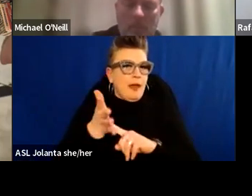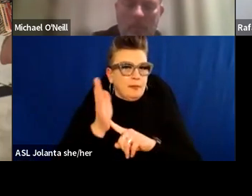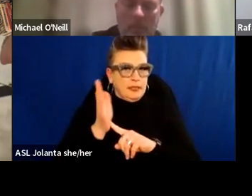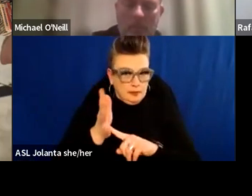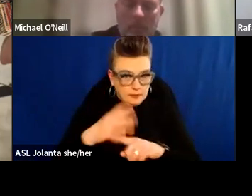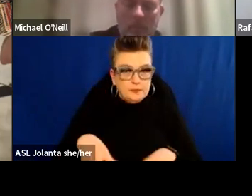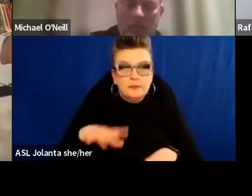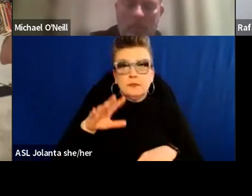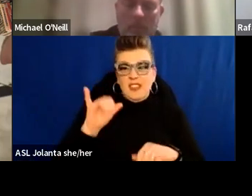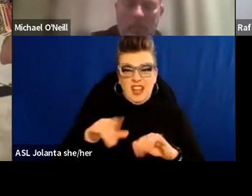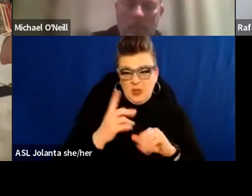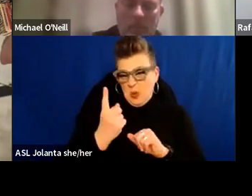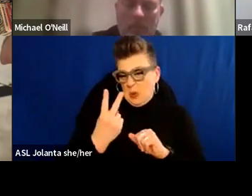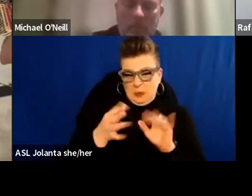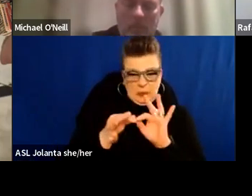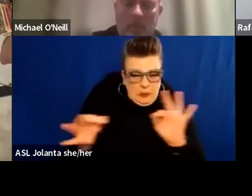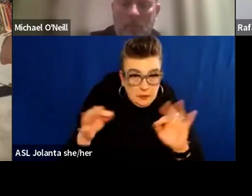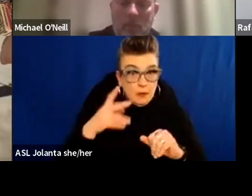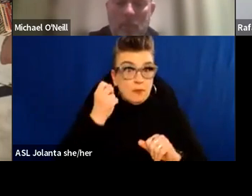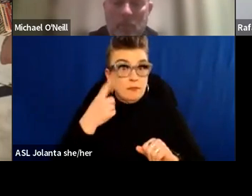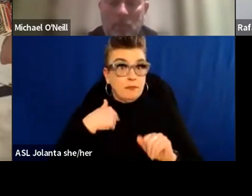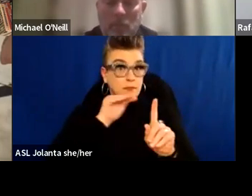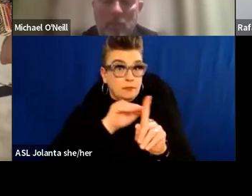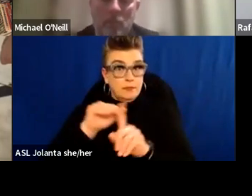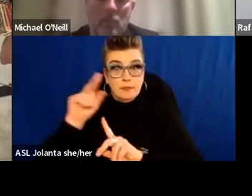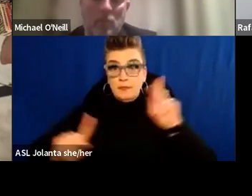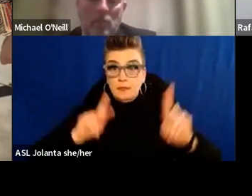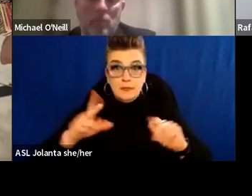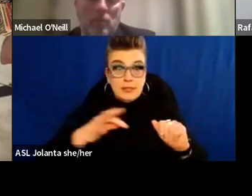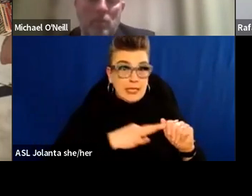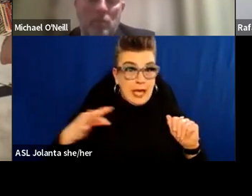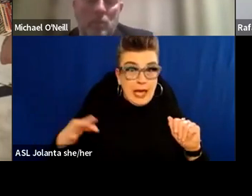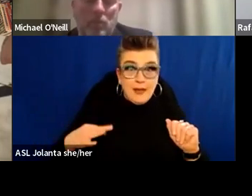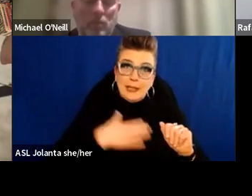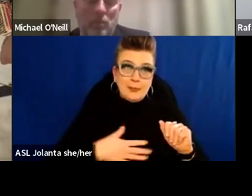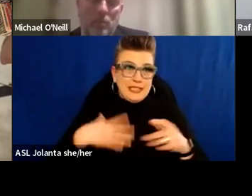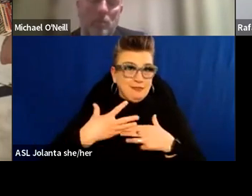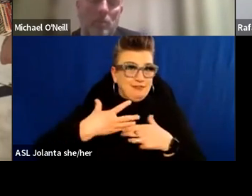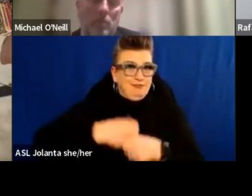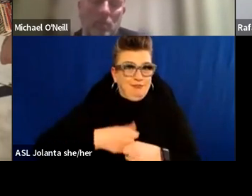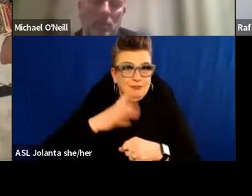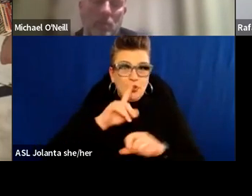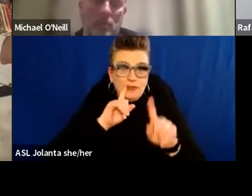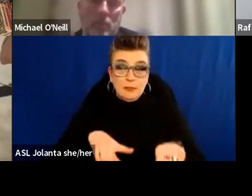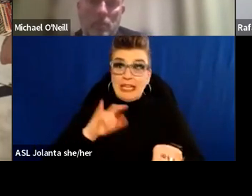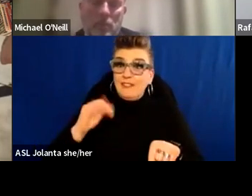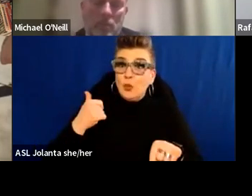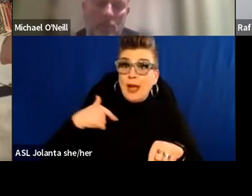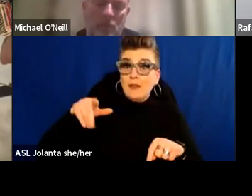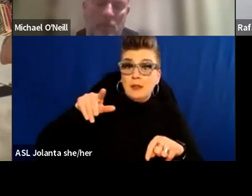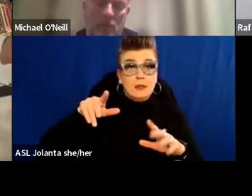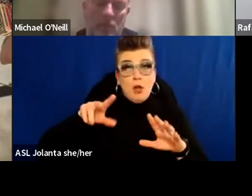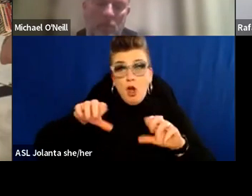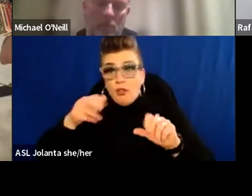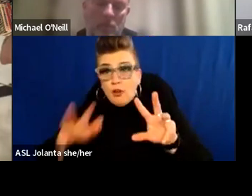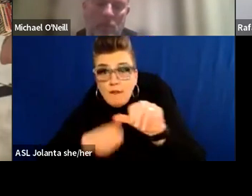staff to also be brief in your responses if you have additional questions i'll come back and do a second round if